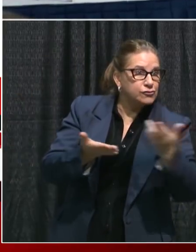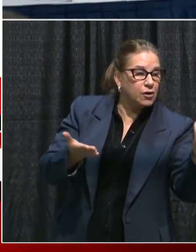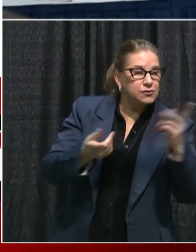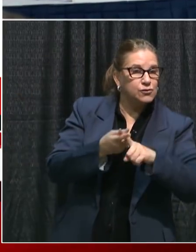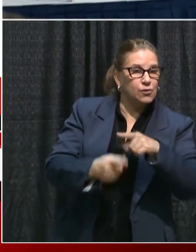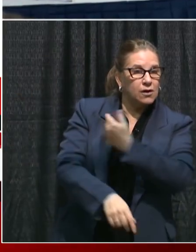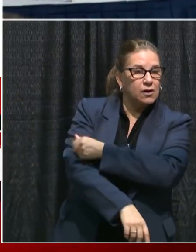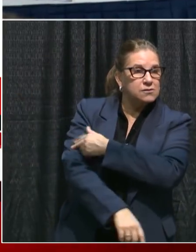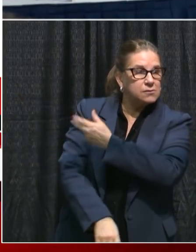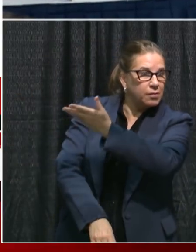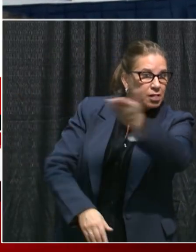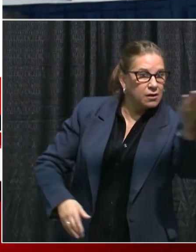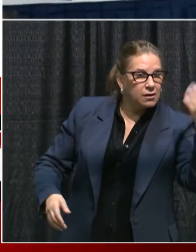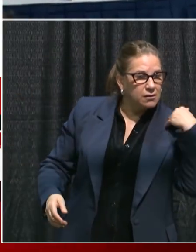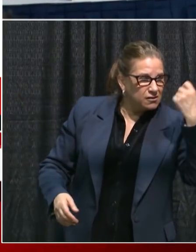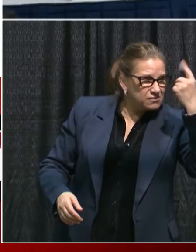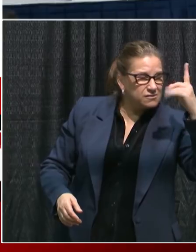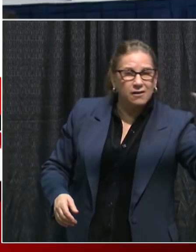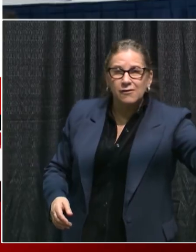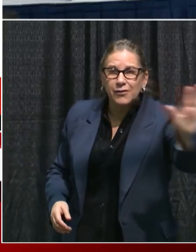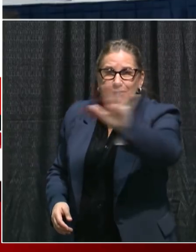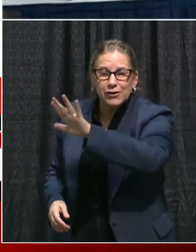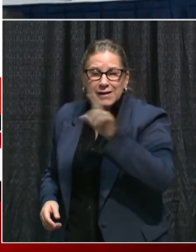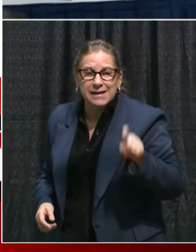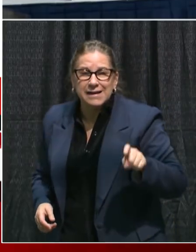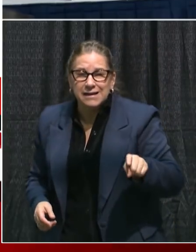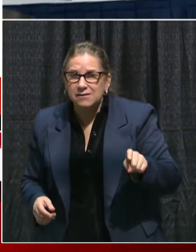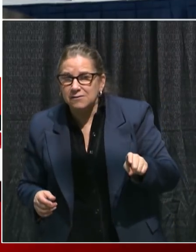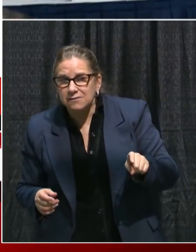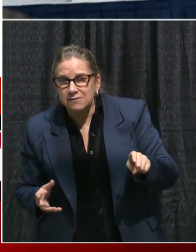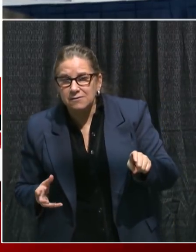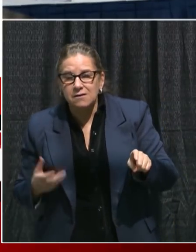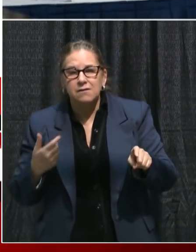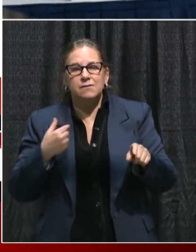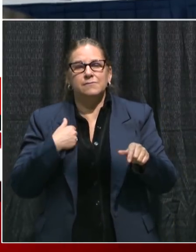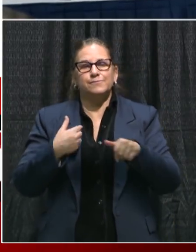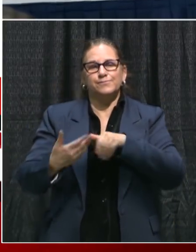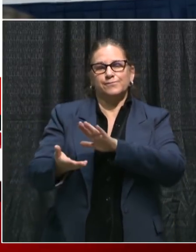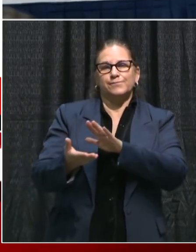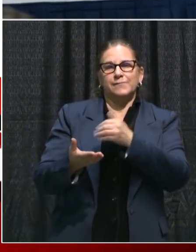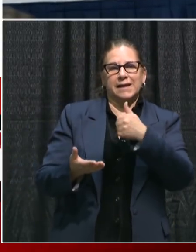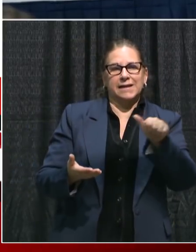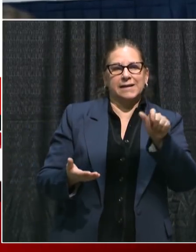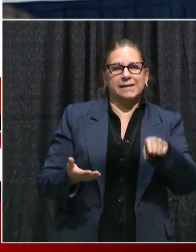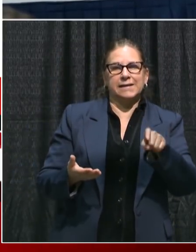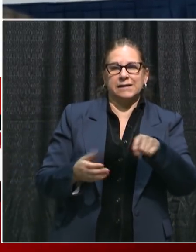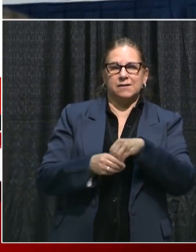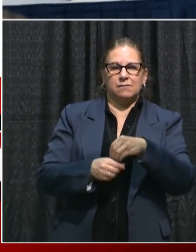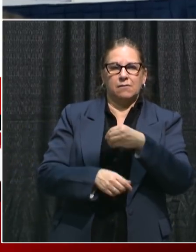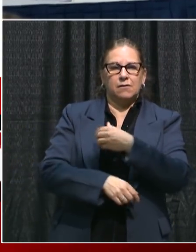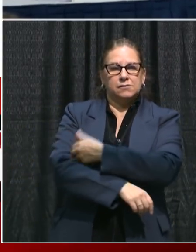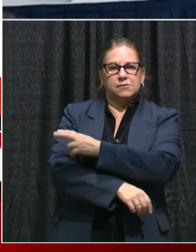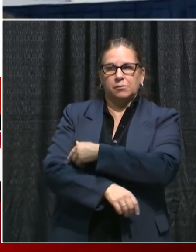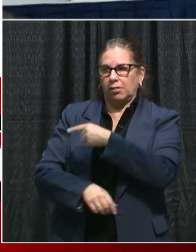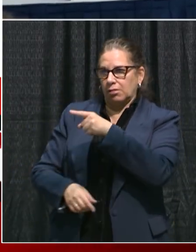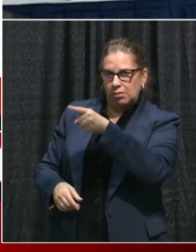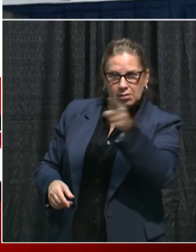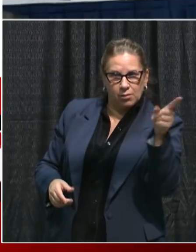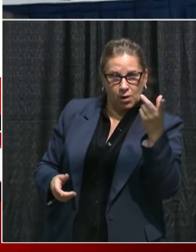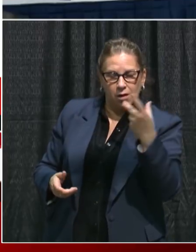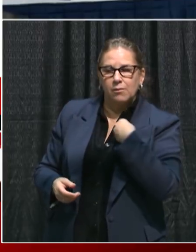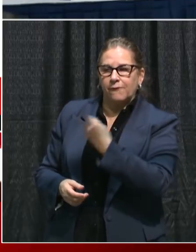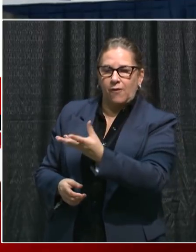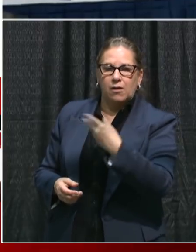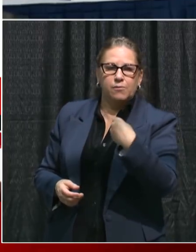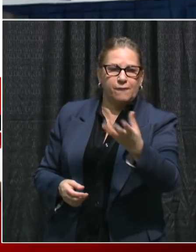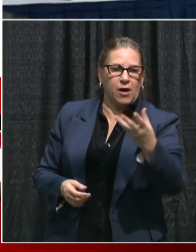have. And the hope in that is to address any needs they have inside the hospitals so that we can continue to treat patients there. As we reach capacity, as the mayor